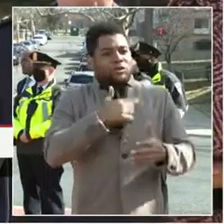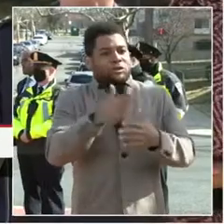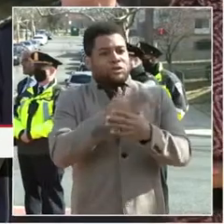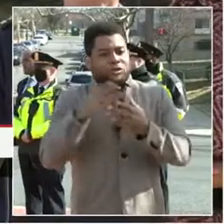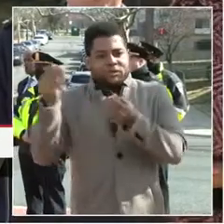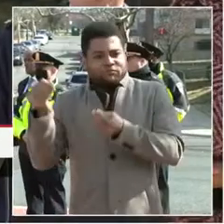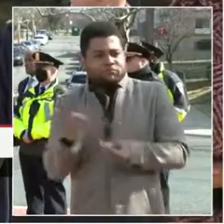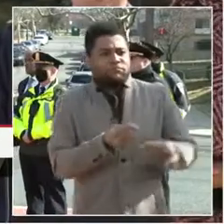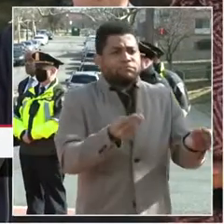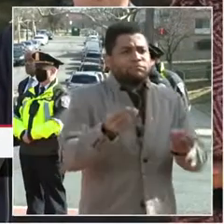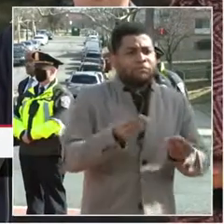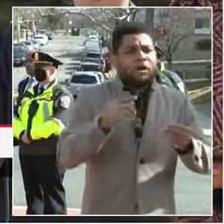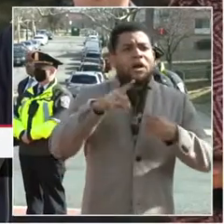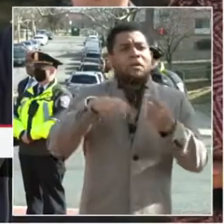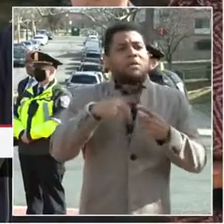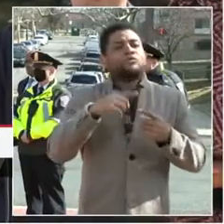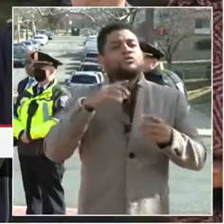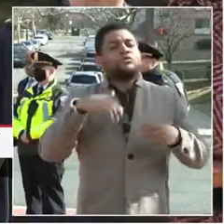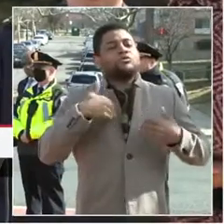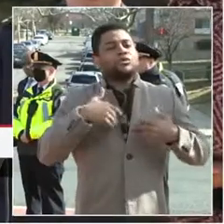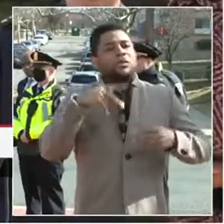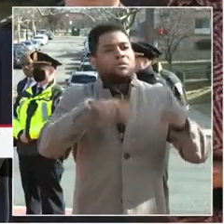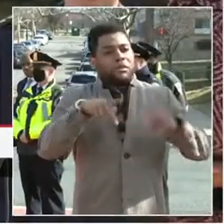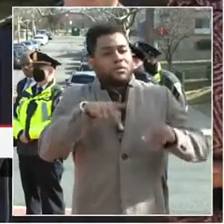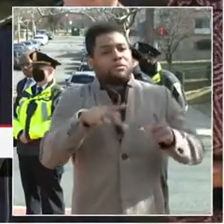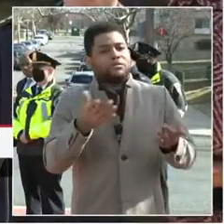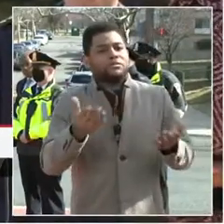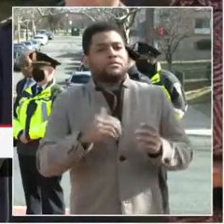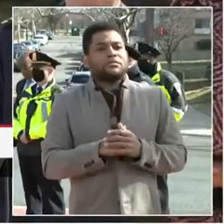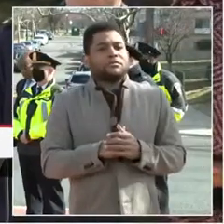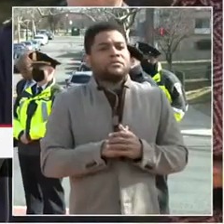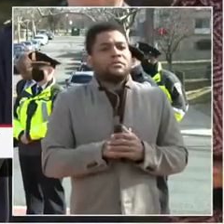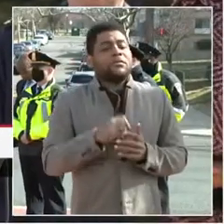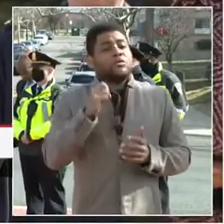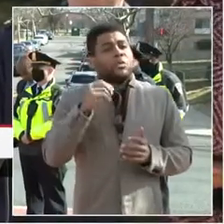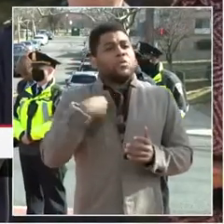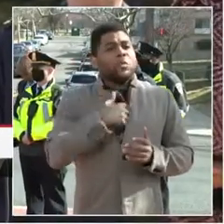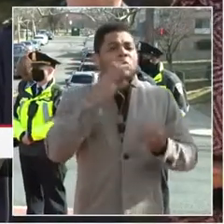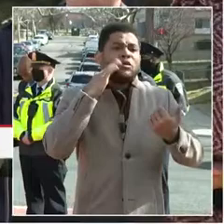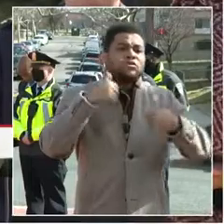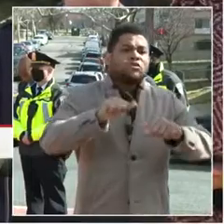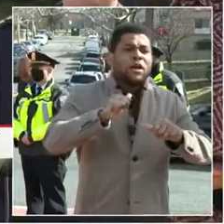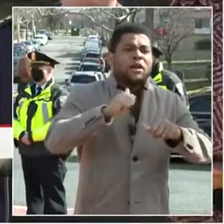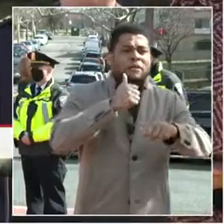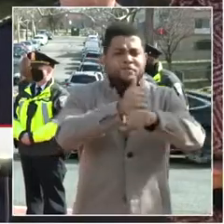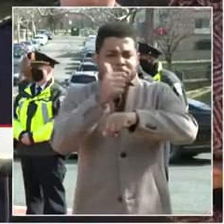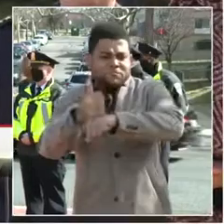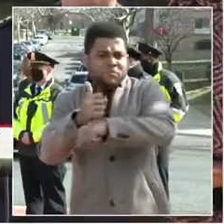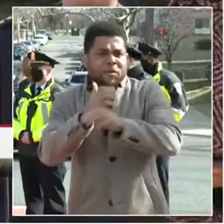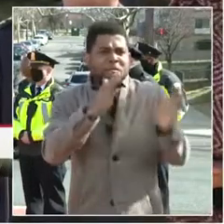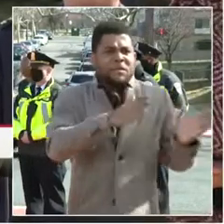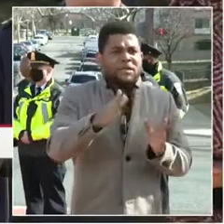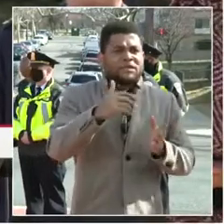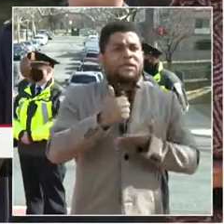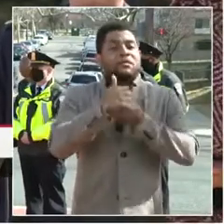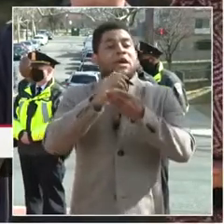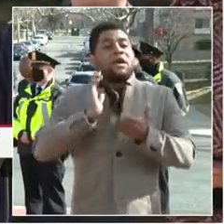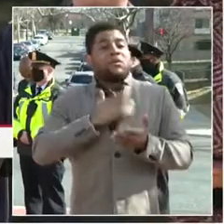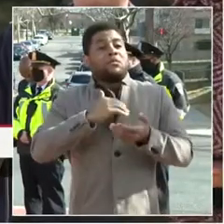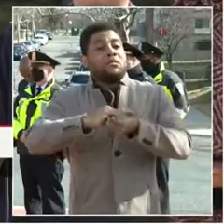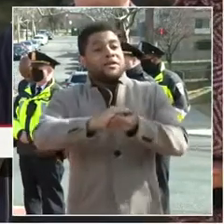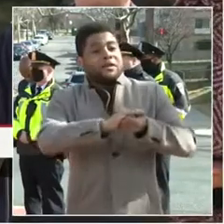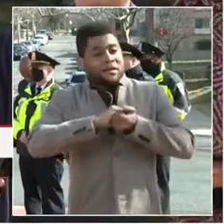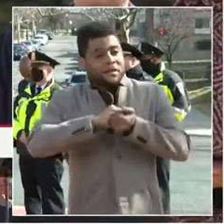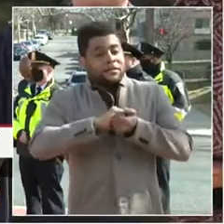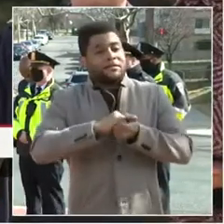and there's some things that we might be able to do to kind of help some of our other partners in the ecosystem to work better in that